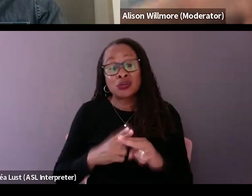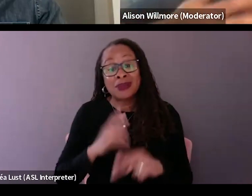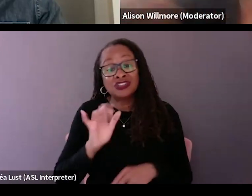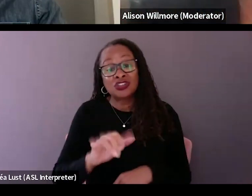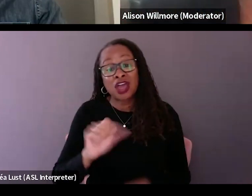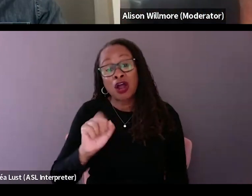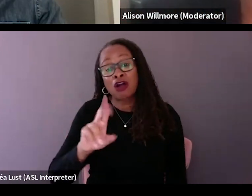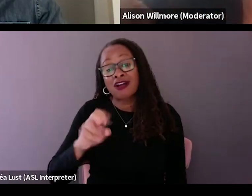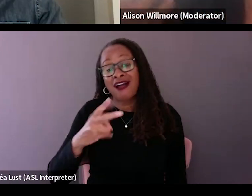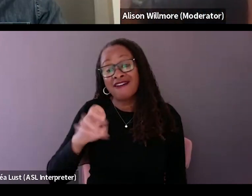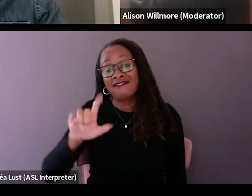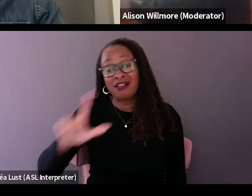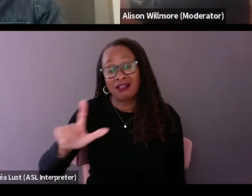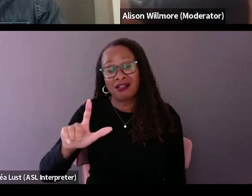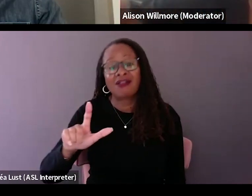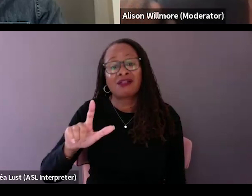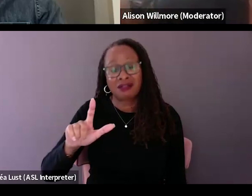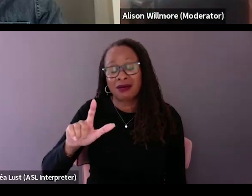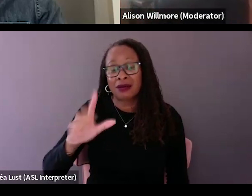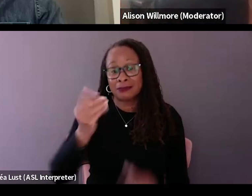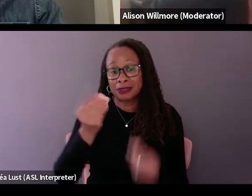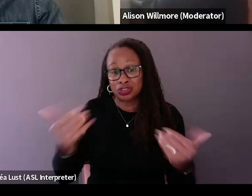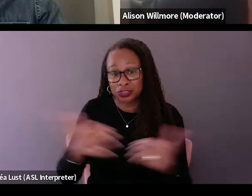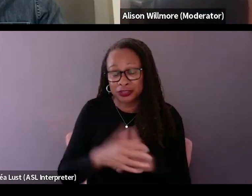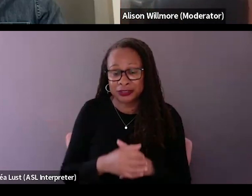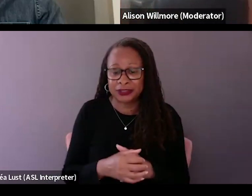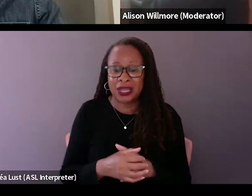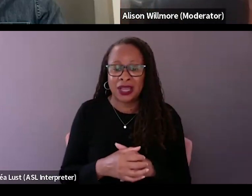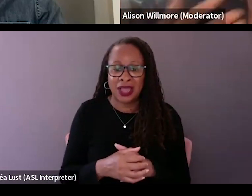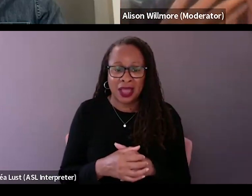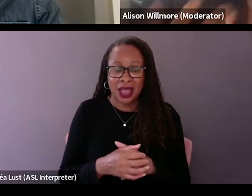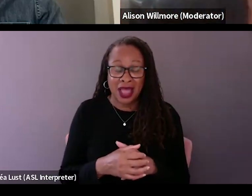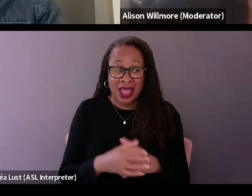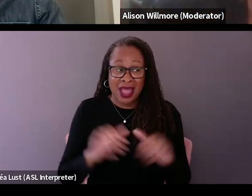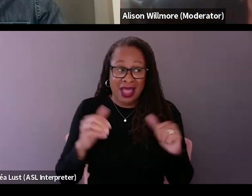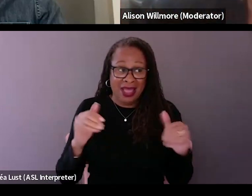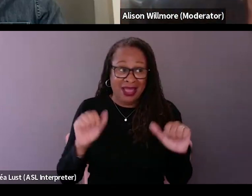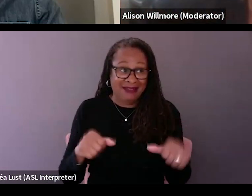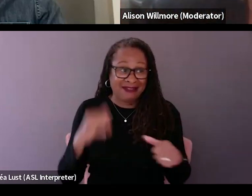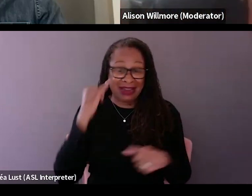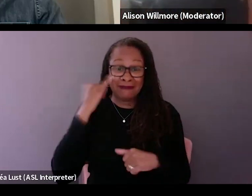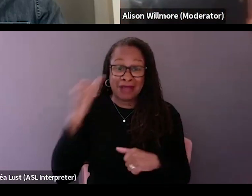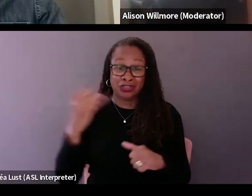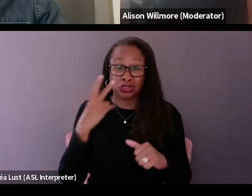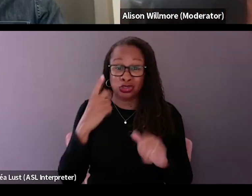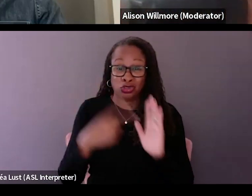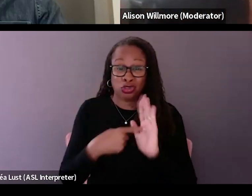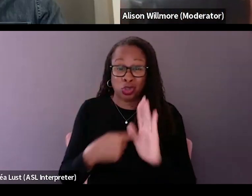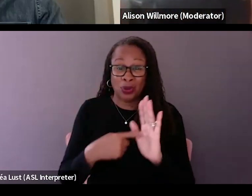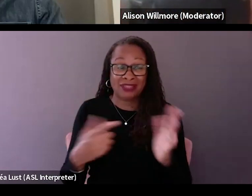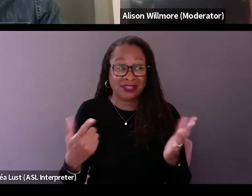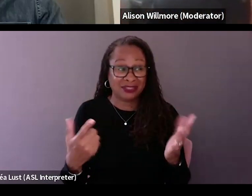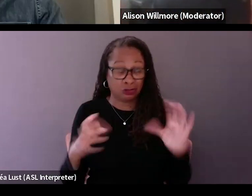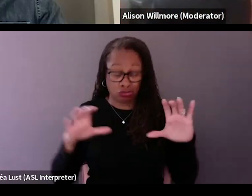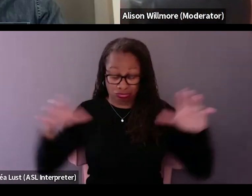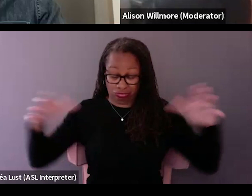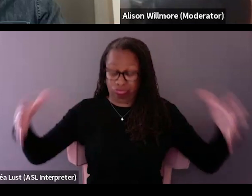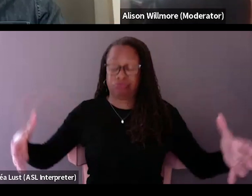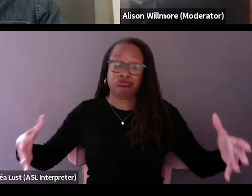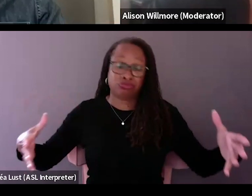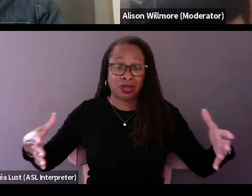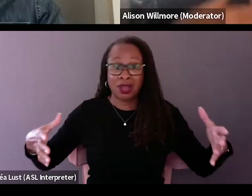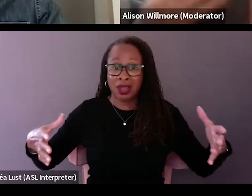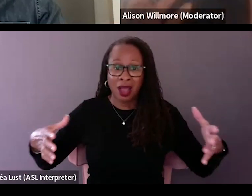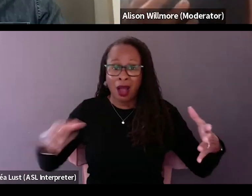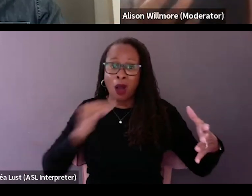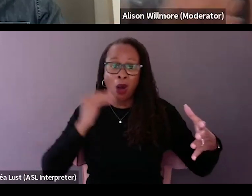like trove of personal home videos is like a documentarian's dream. But what was the